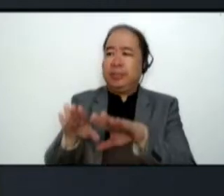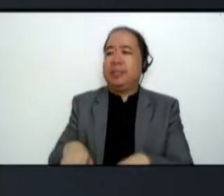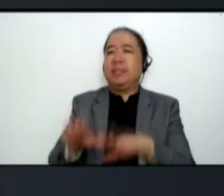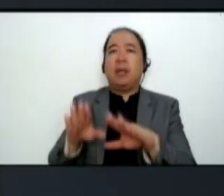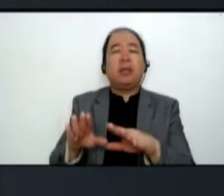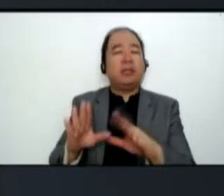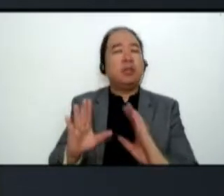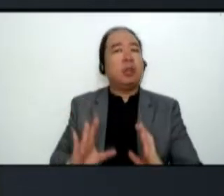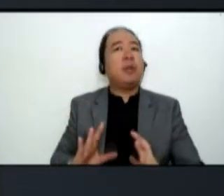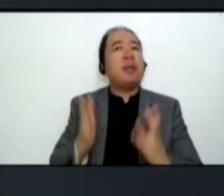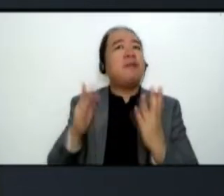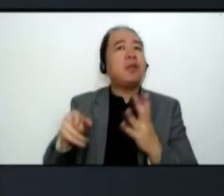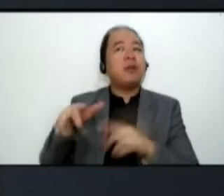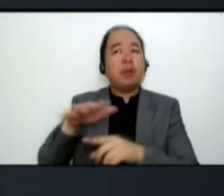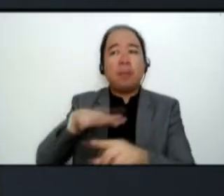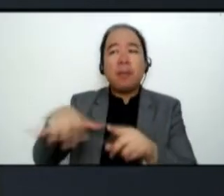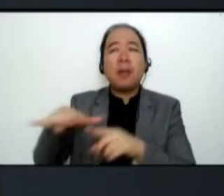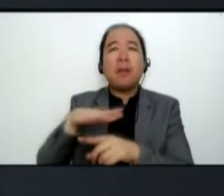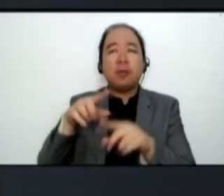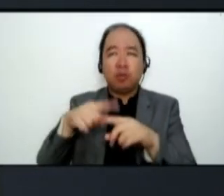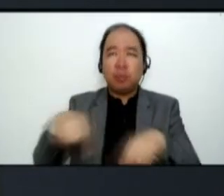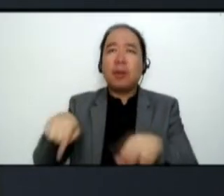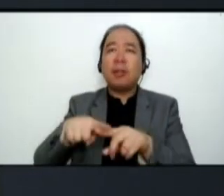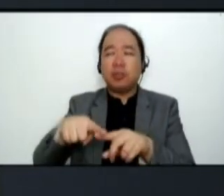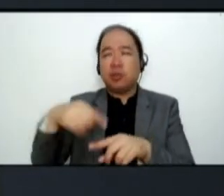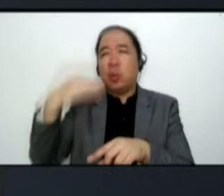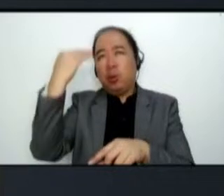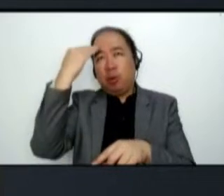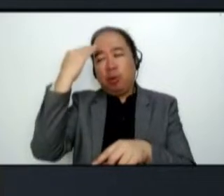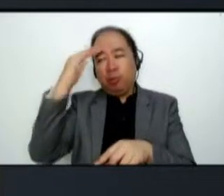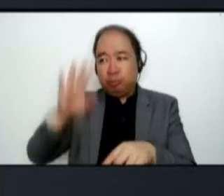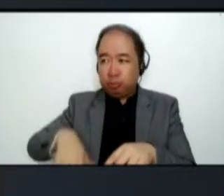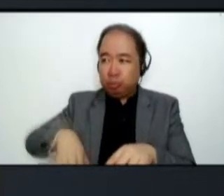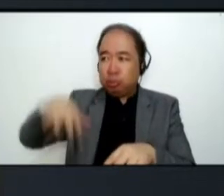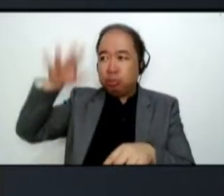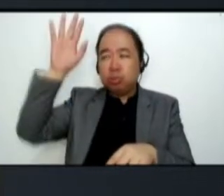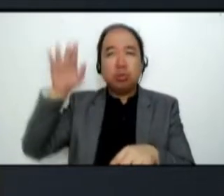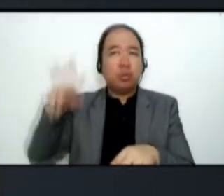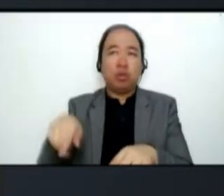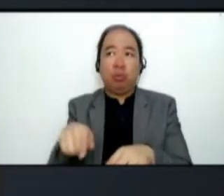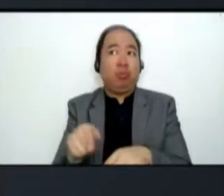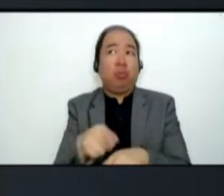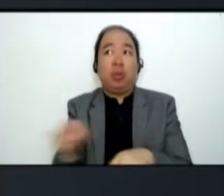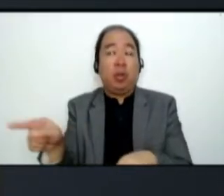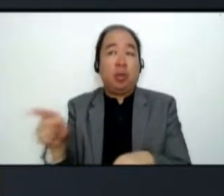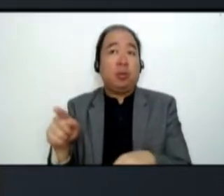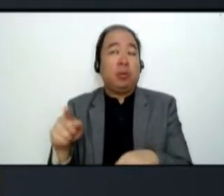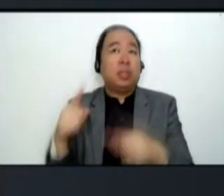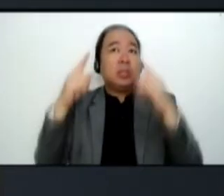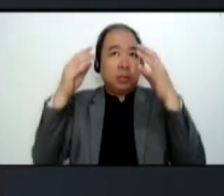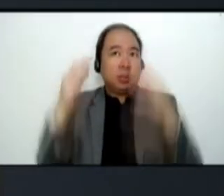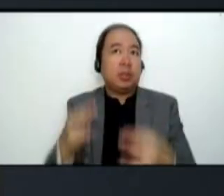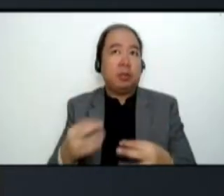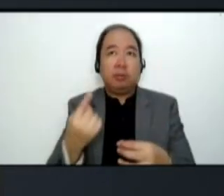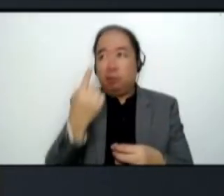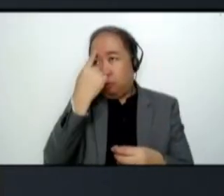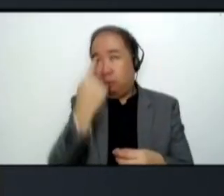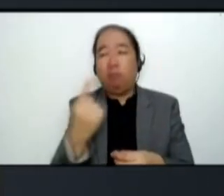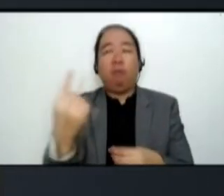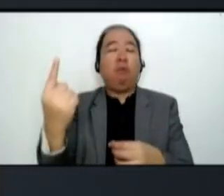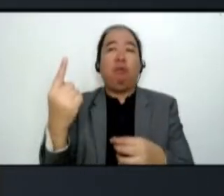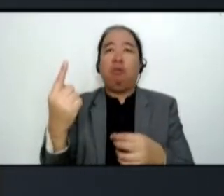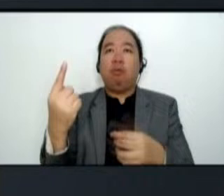place as long as possible. So many of them choose to live alone. So they don't wish to move into